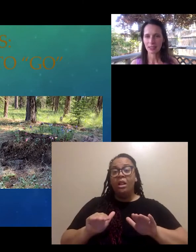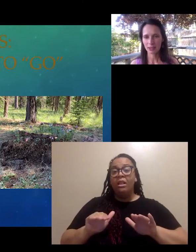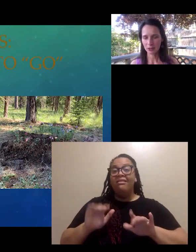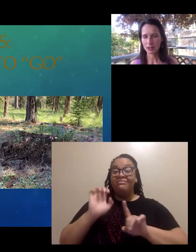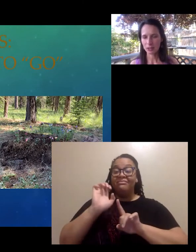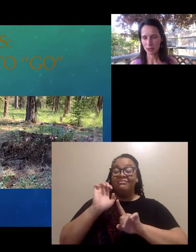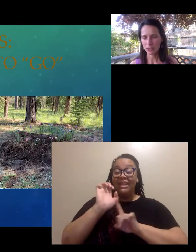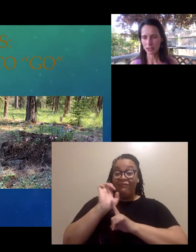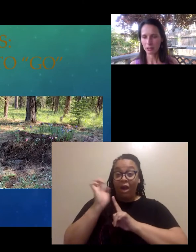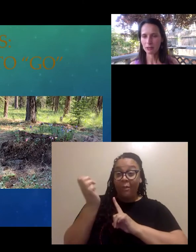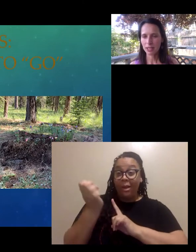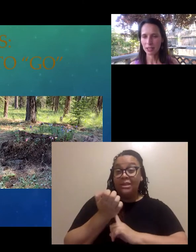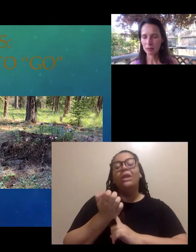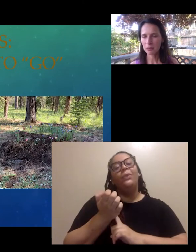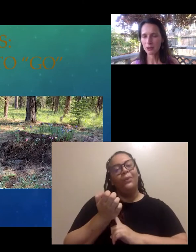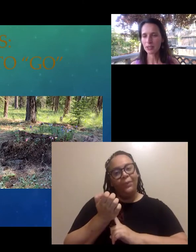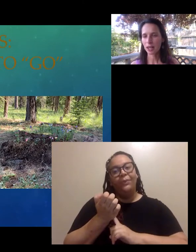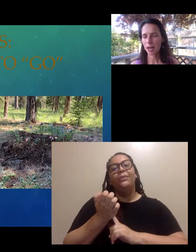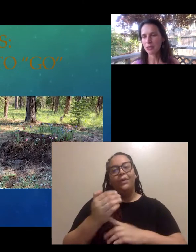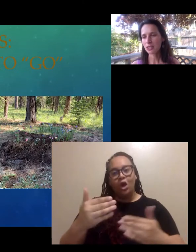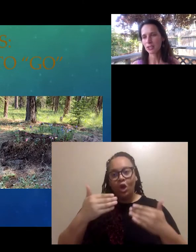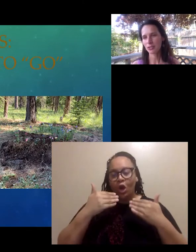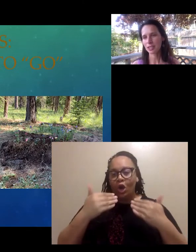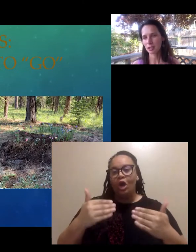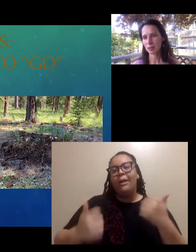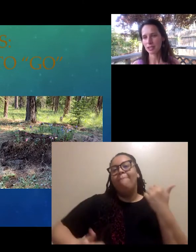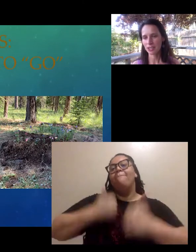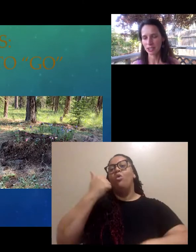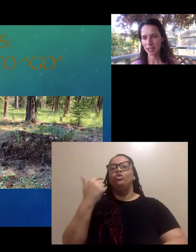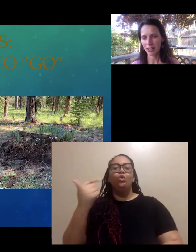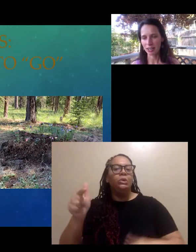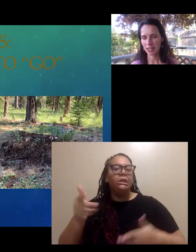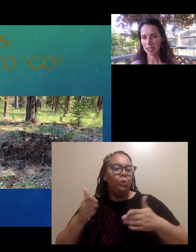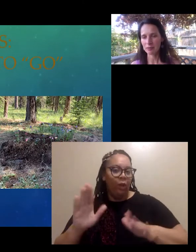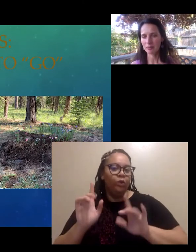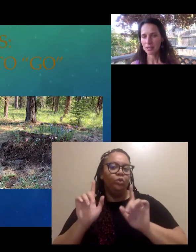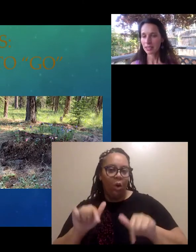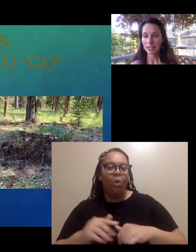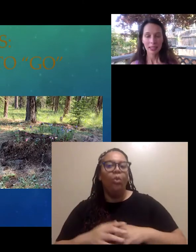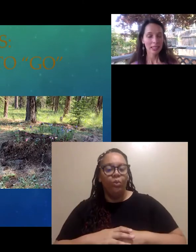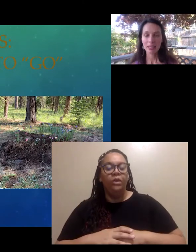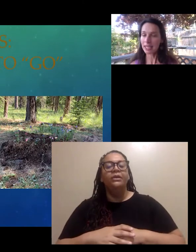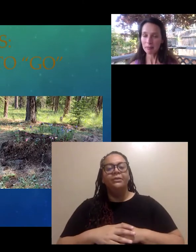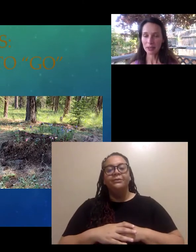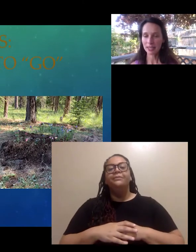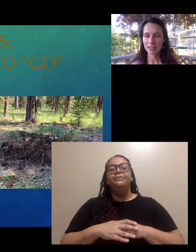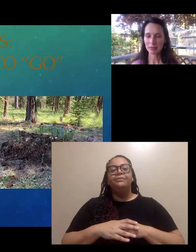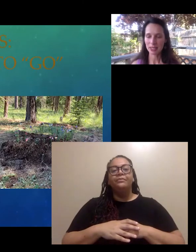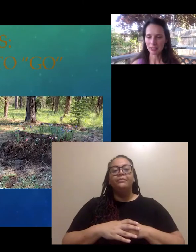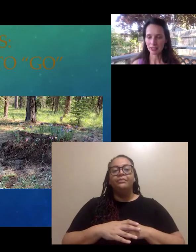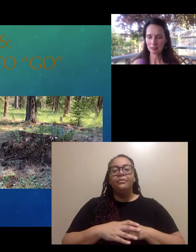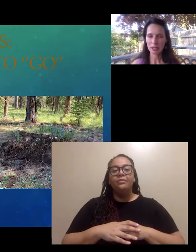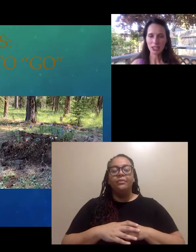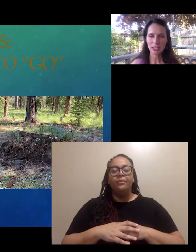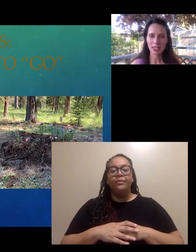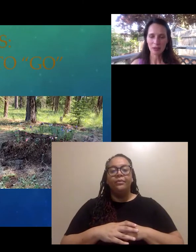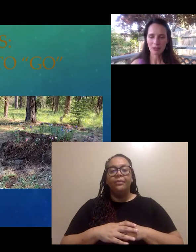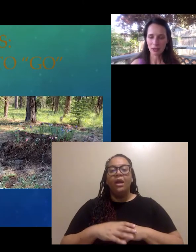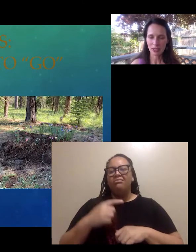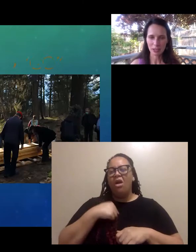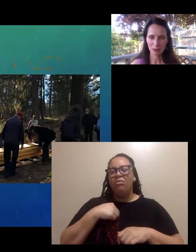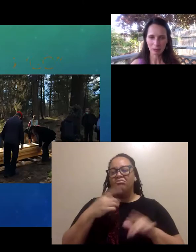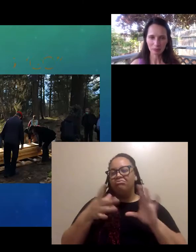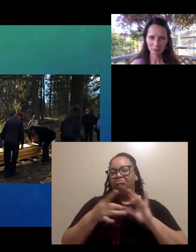the greenest way to go, and more options for disposition are coming up, and I'll mention